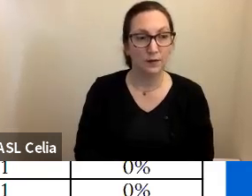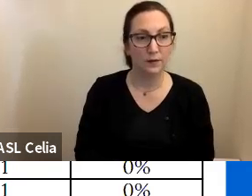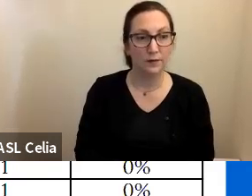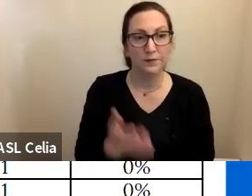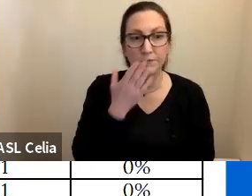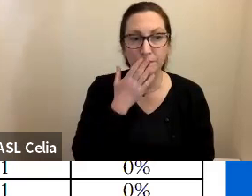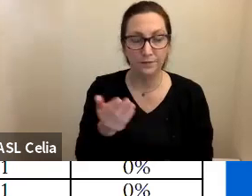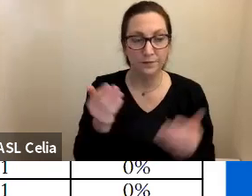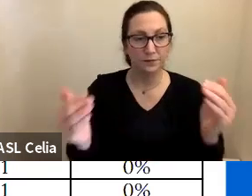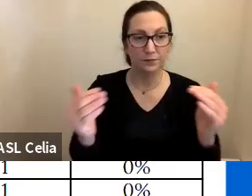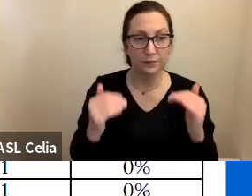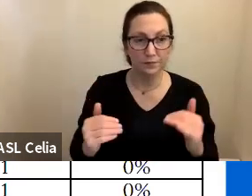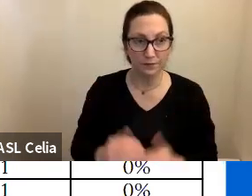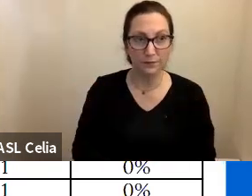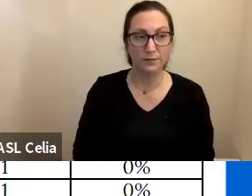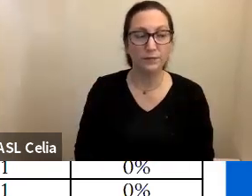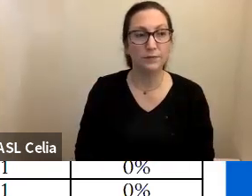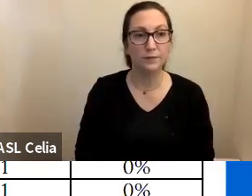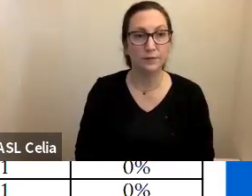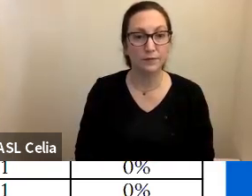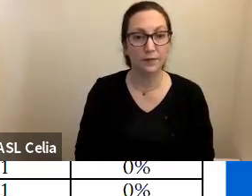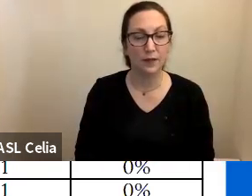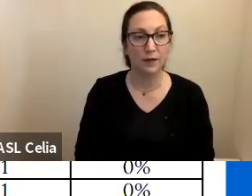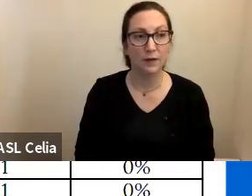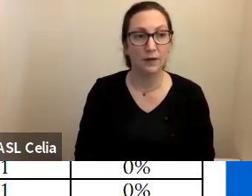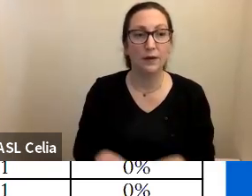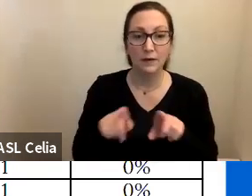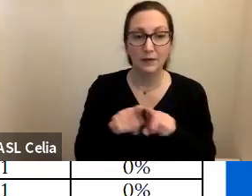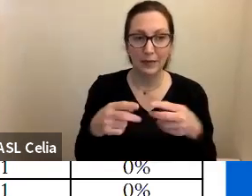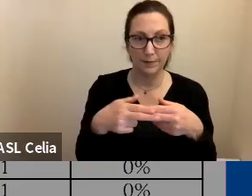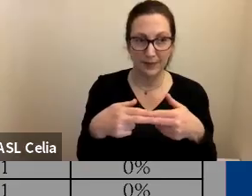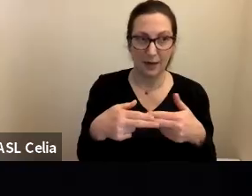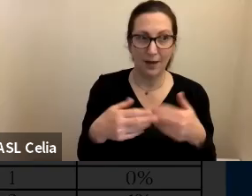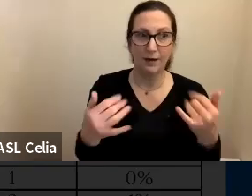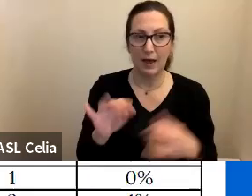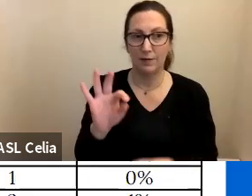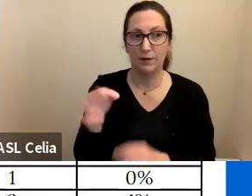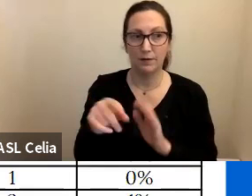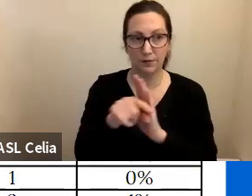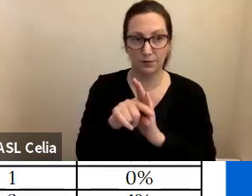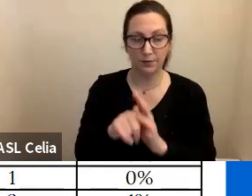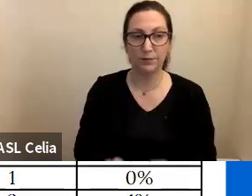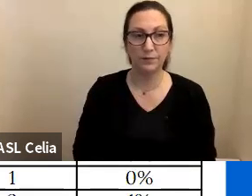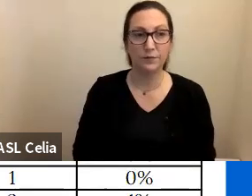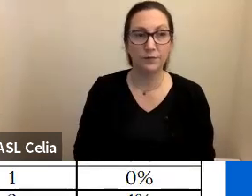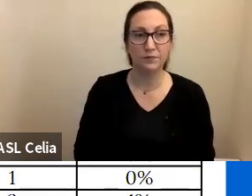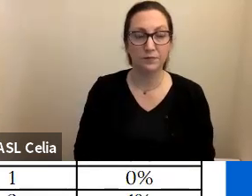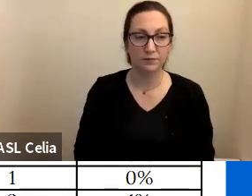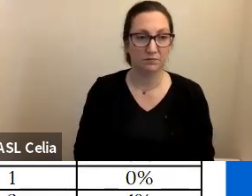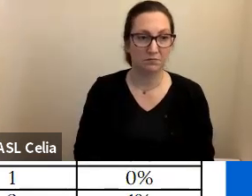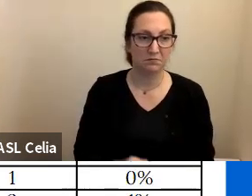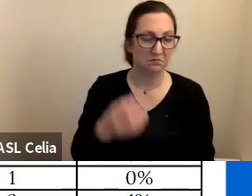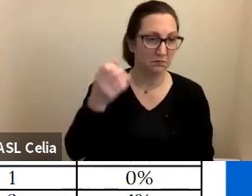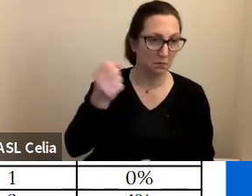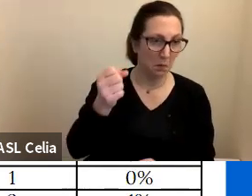Thank you. Okay, so we're gonna move to the same slide for the 9th grade. Give you a few minutes to